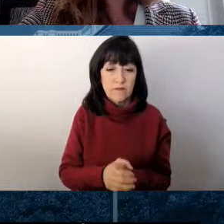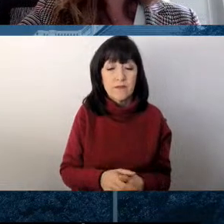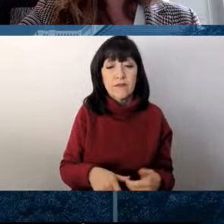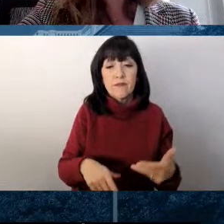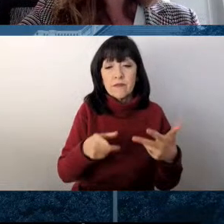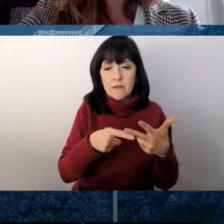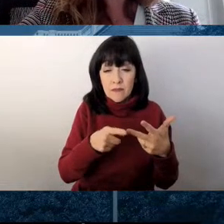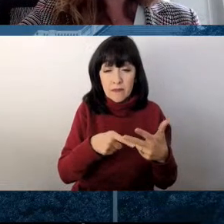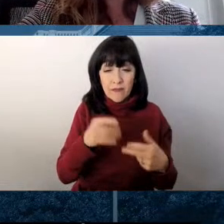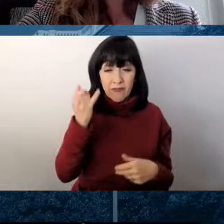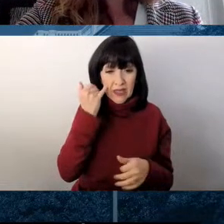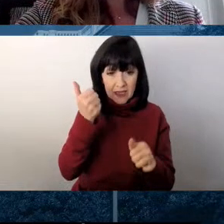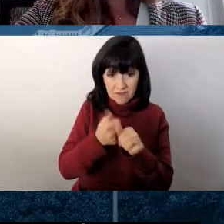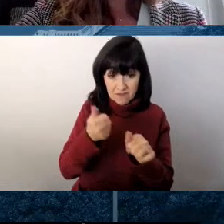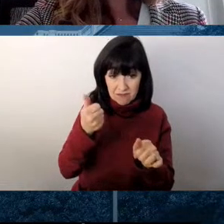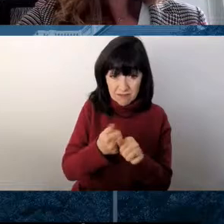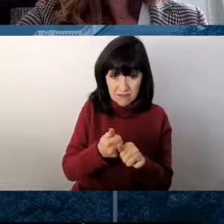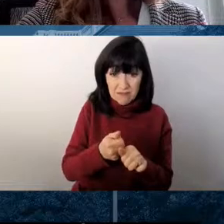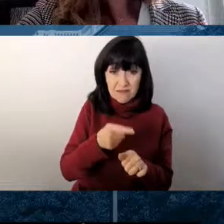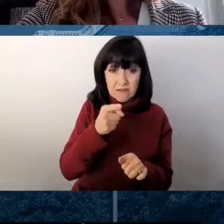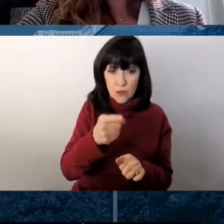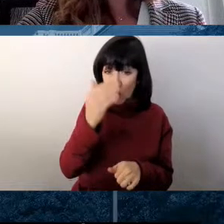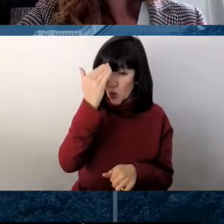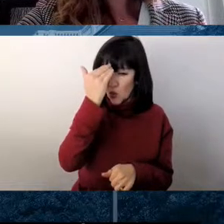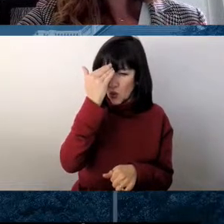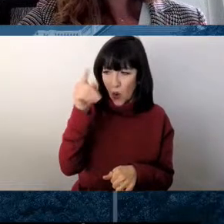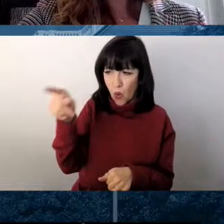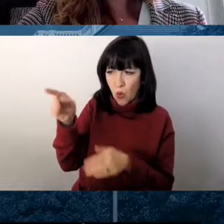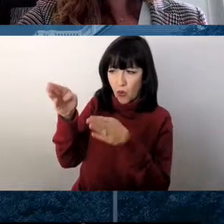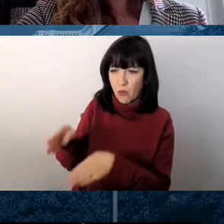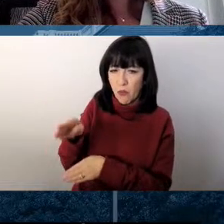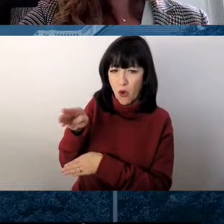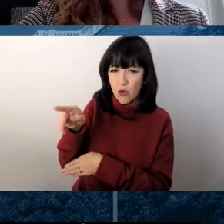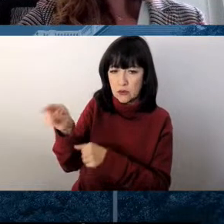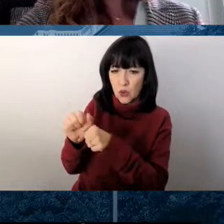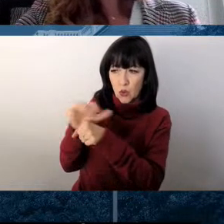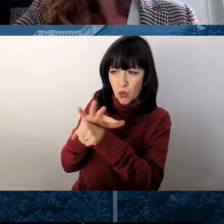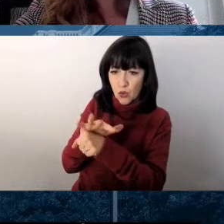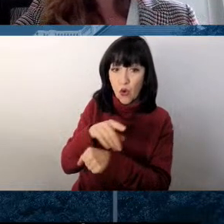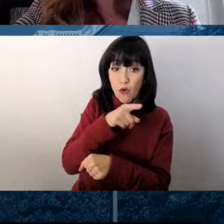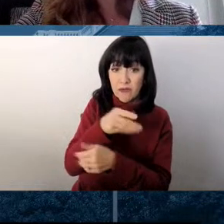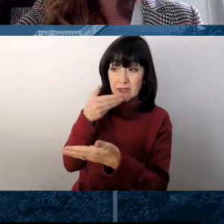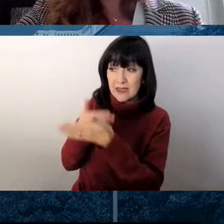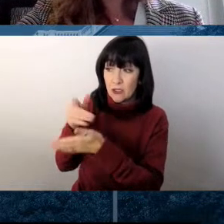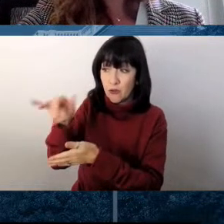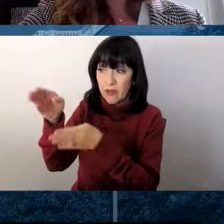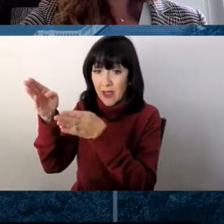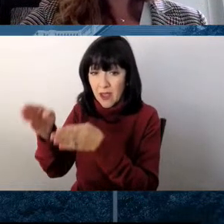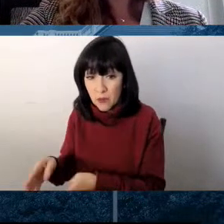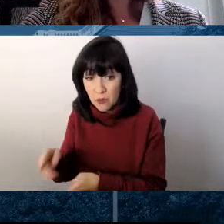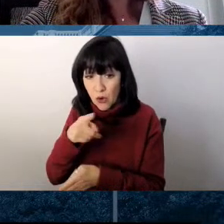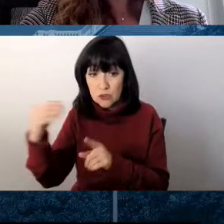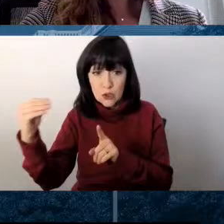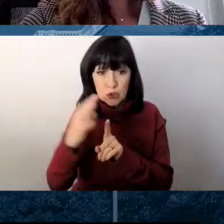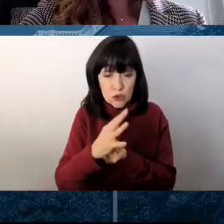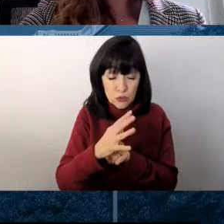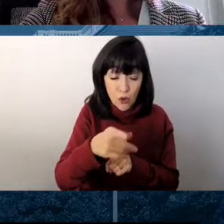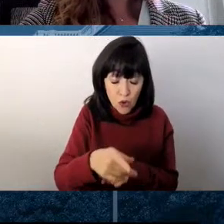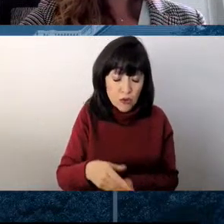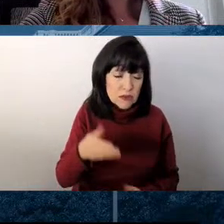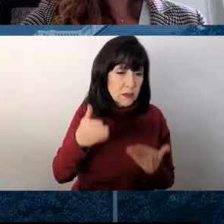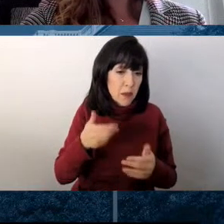someone with COVID, or are unvaccinated, please make sure you are getting tested as